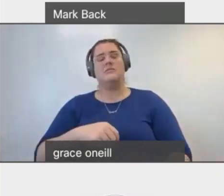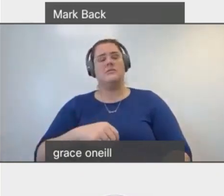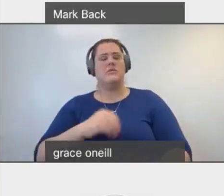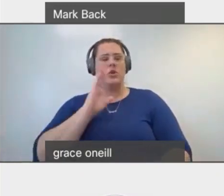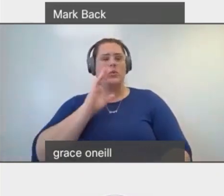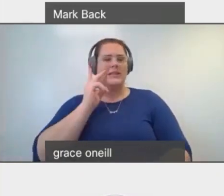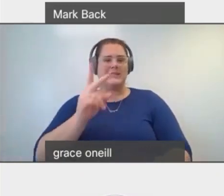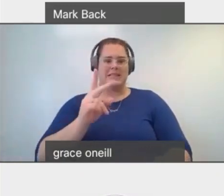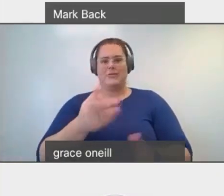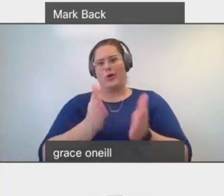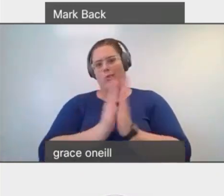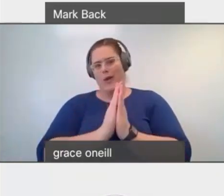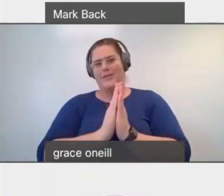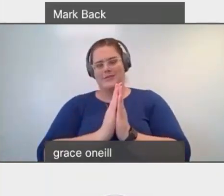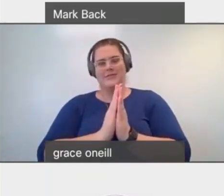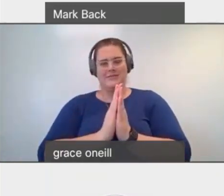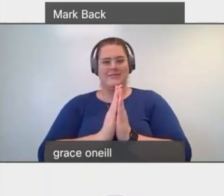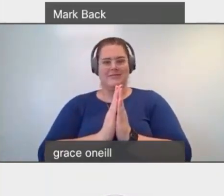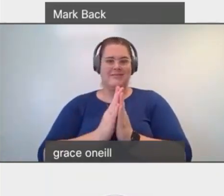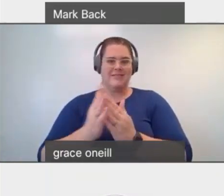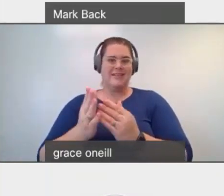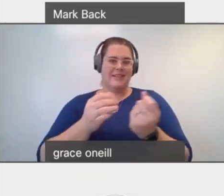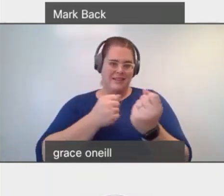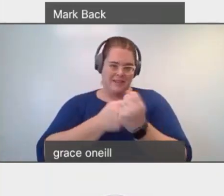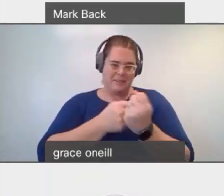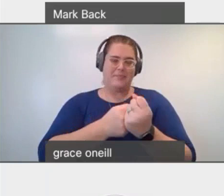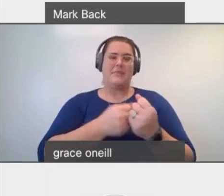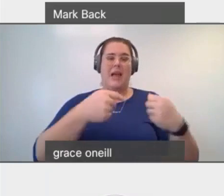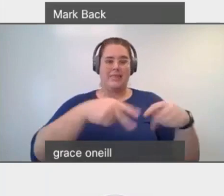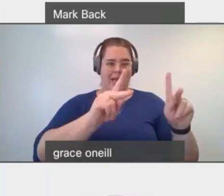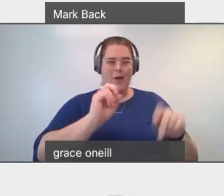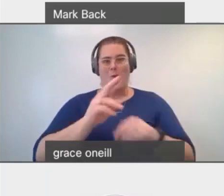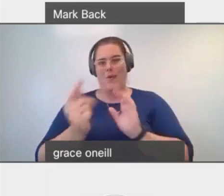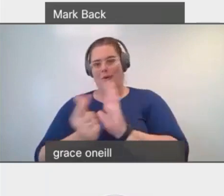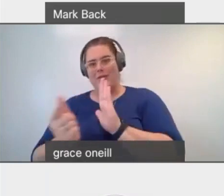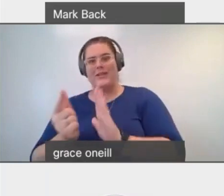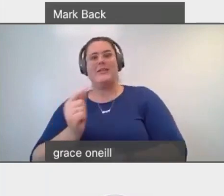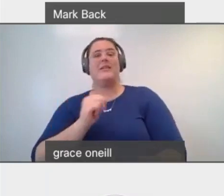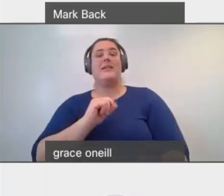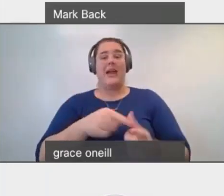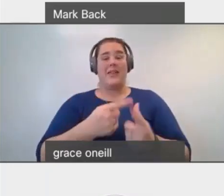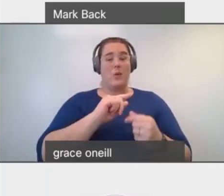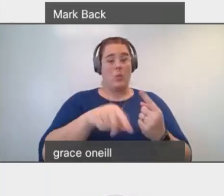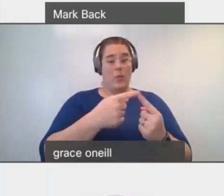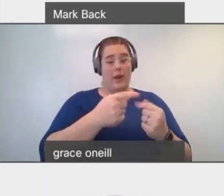a favorable request, and that'll begin to give you an idea of how long those take and what they look like.